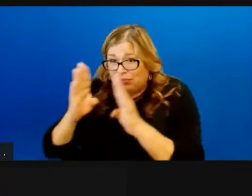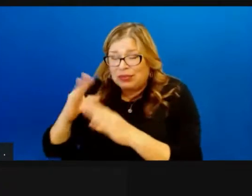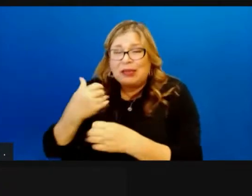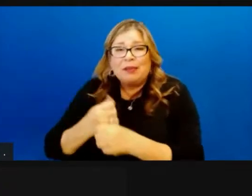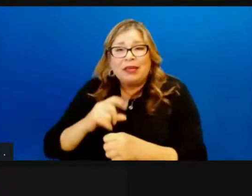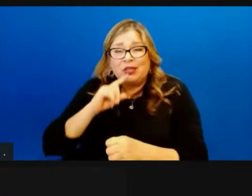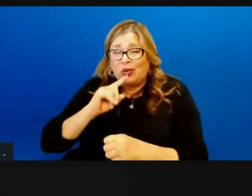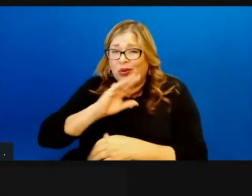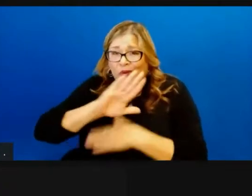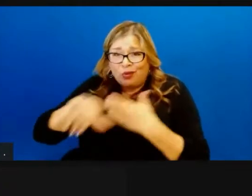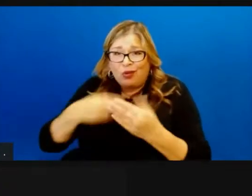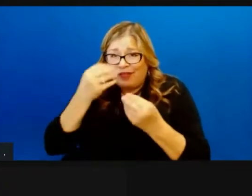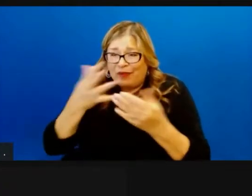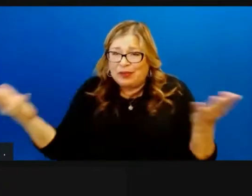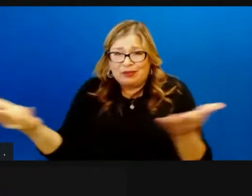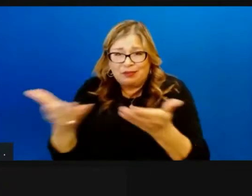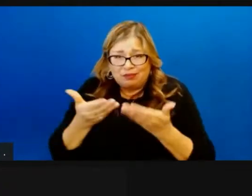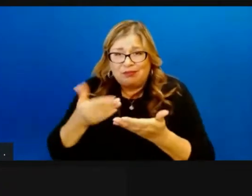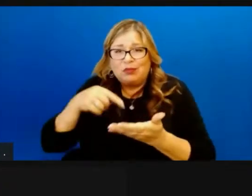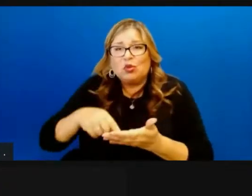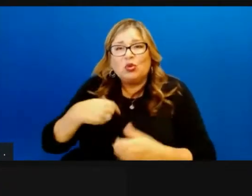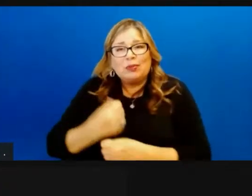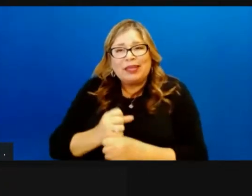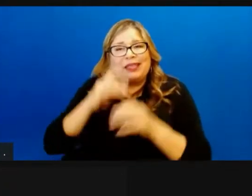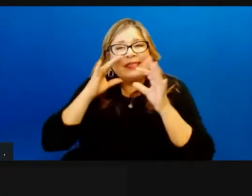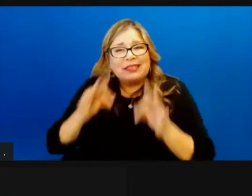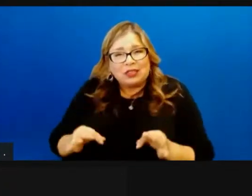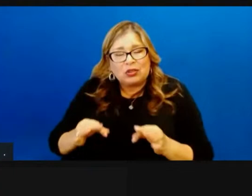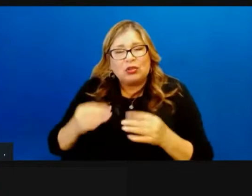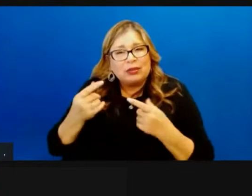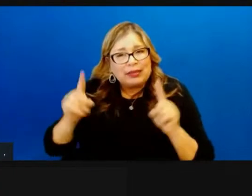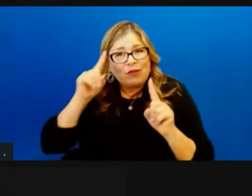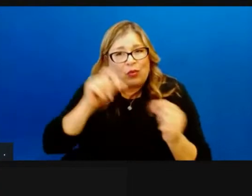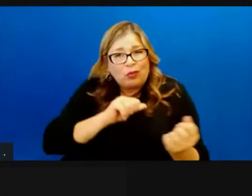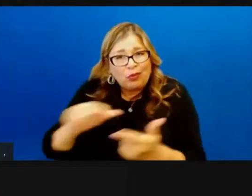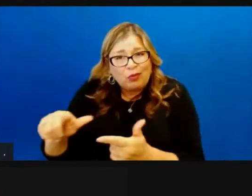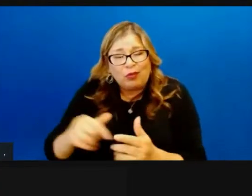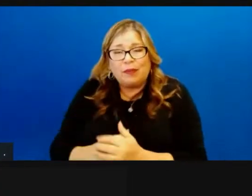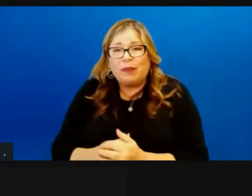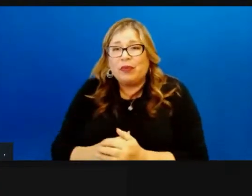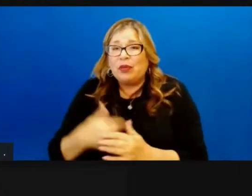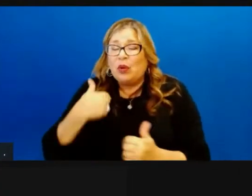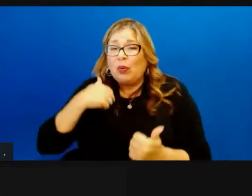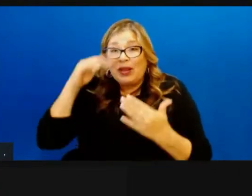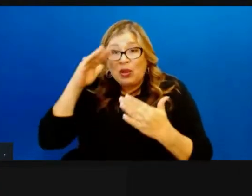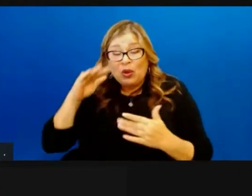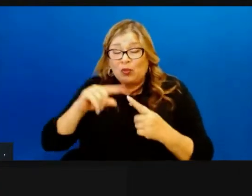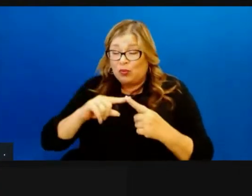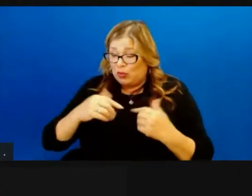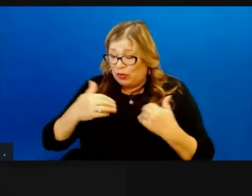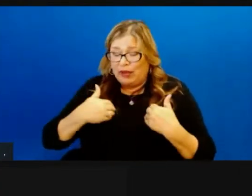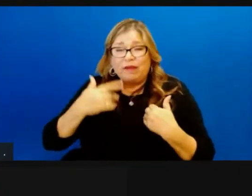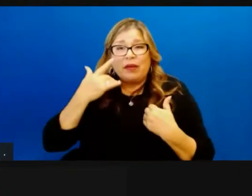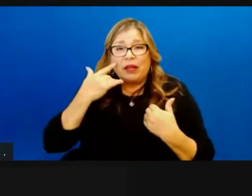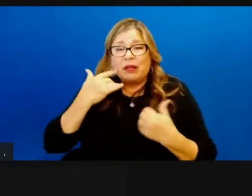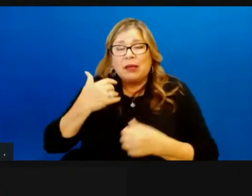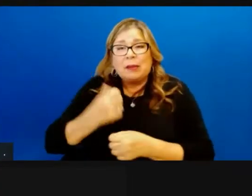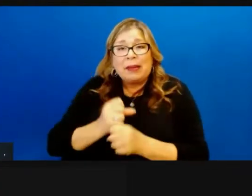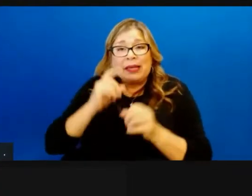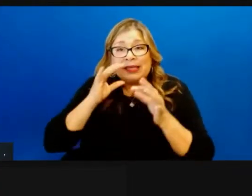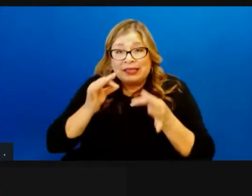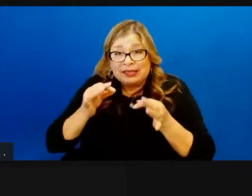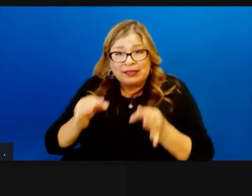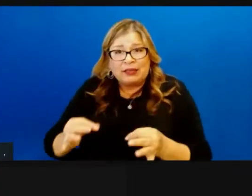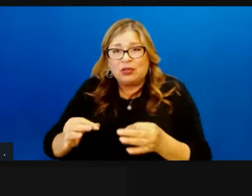of California, there'll be a decision to maintain something even beyond when the state makes a decision to change. And in